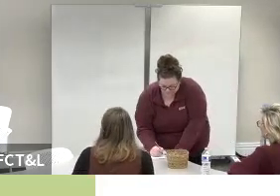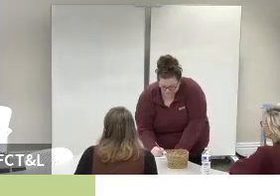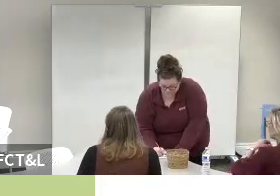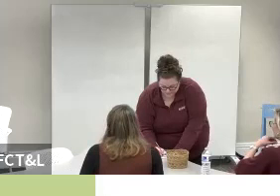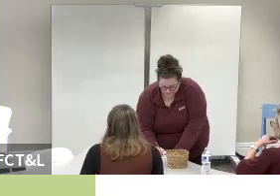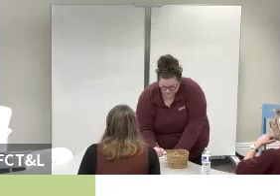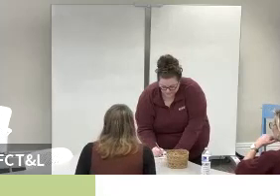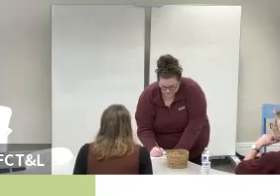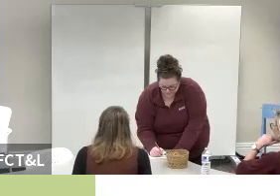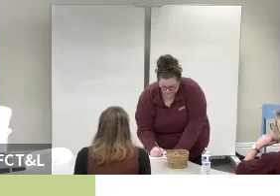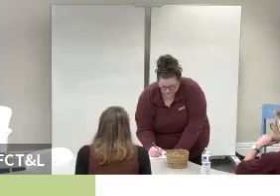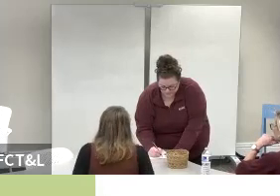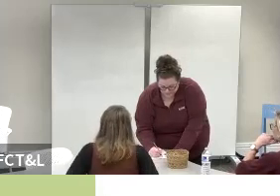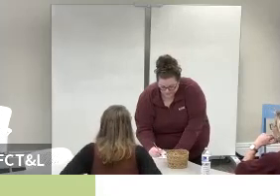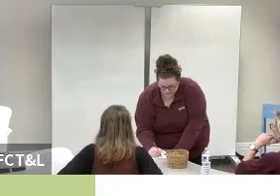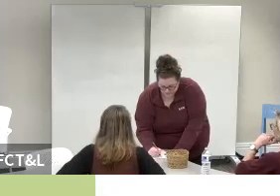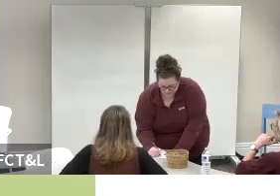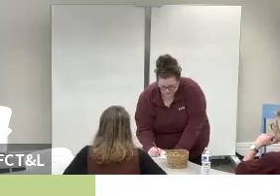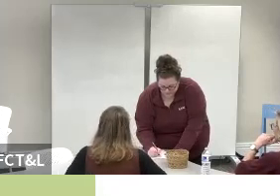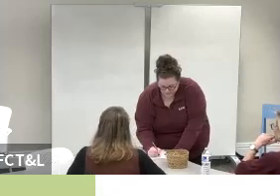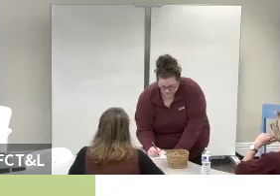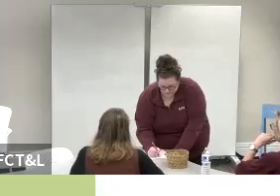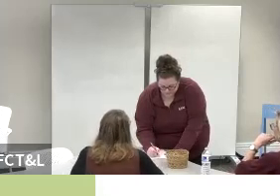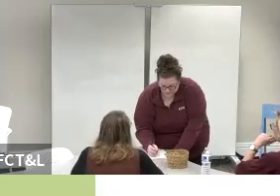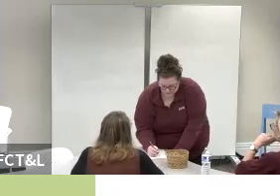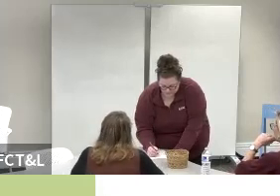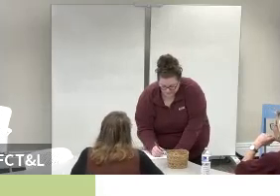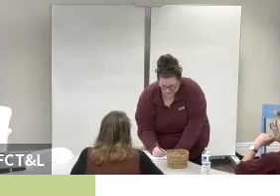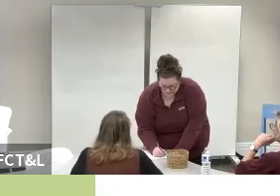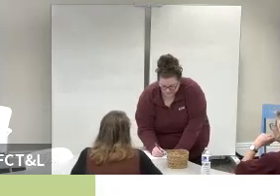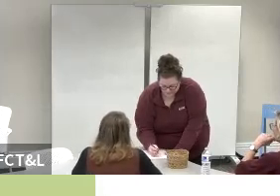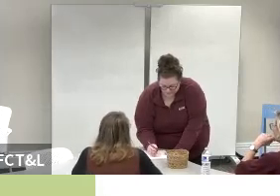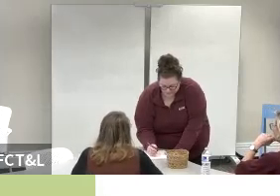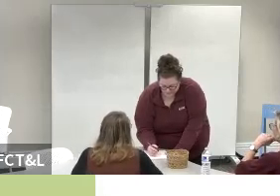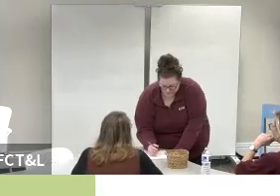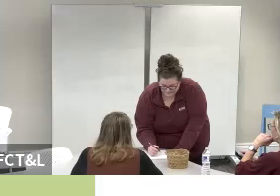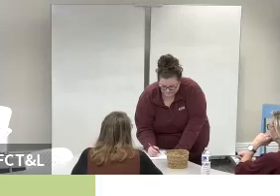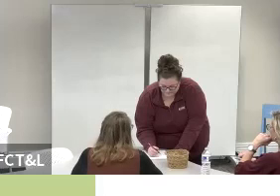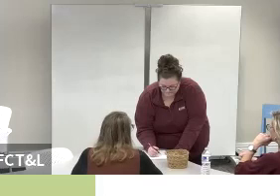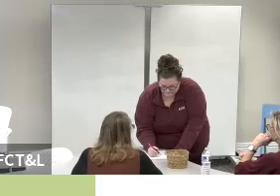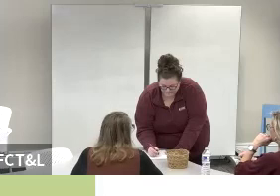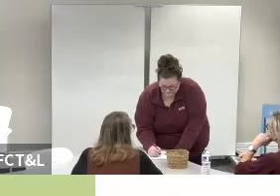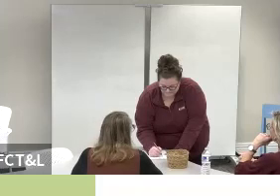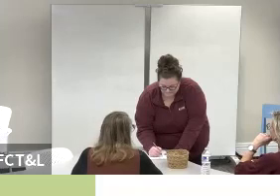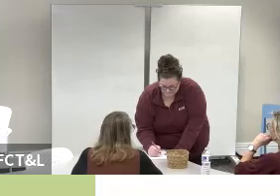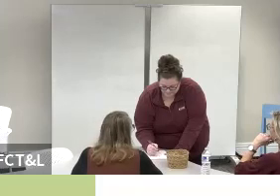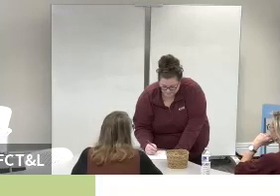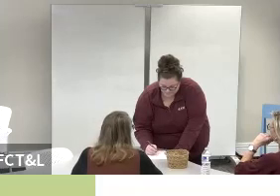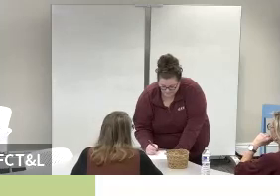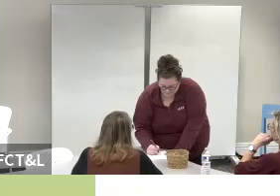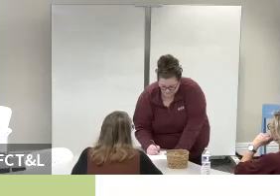The way the classroom set up, and set it up in shape, so that the student has